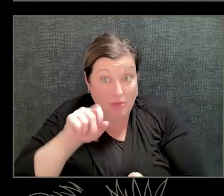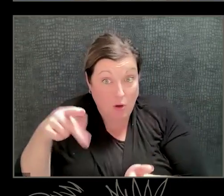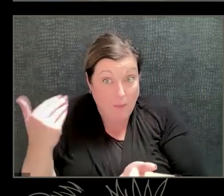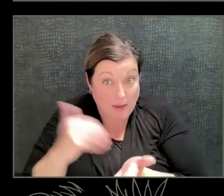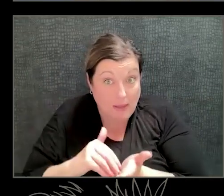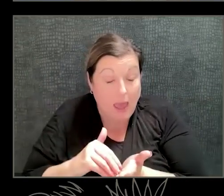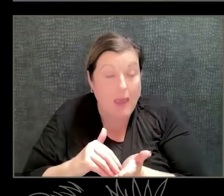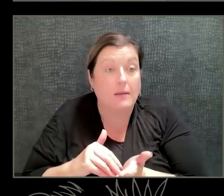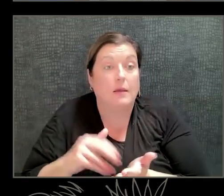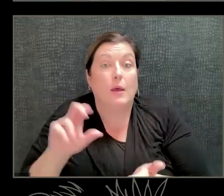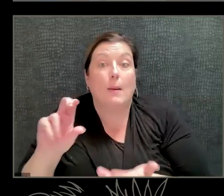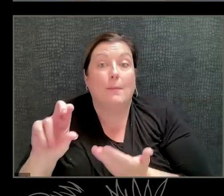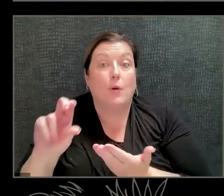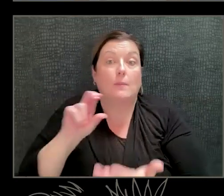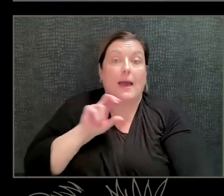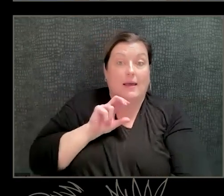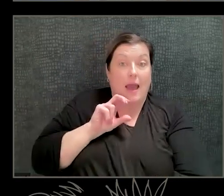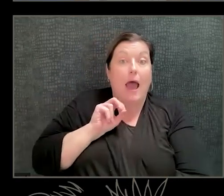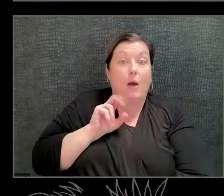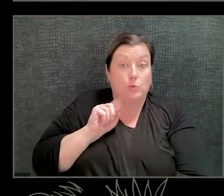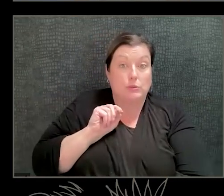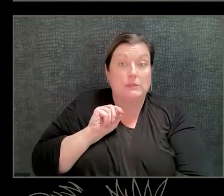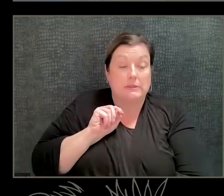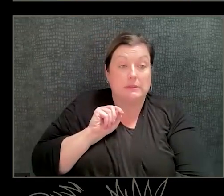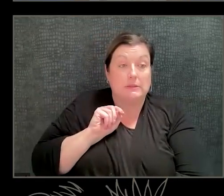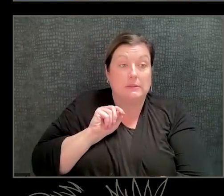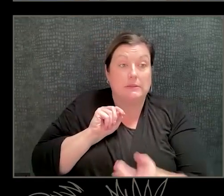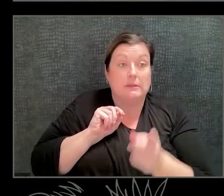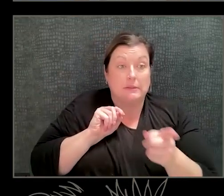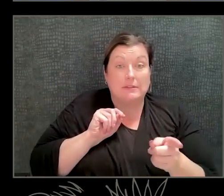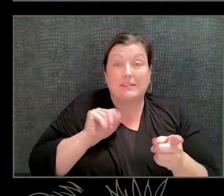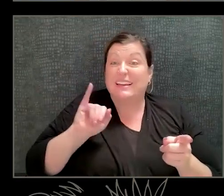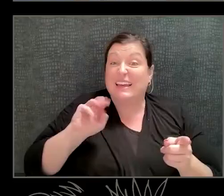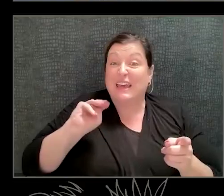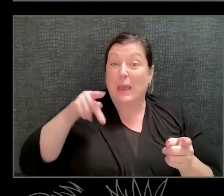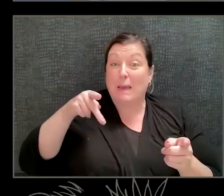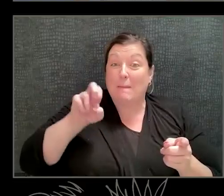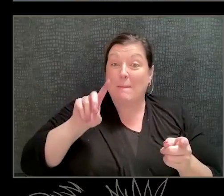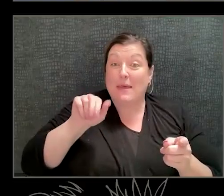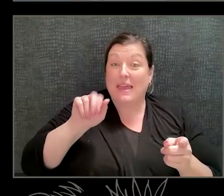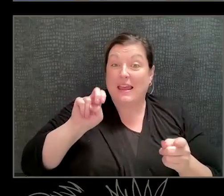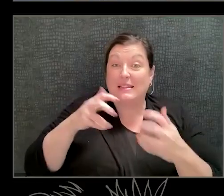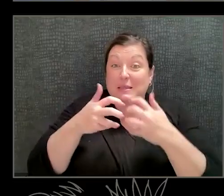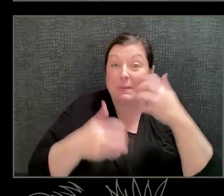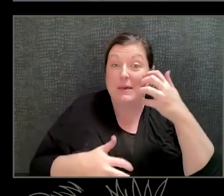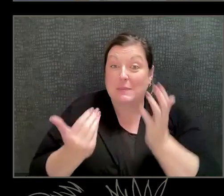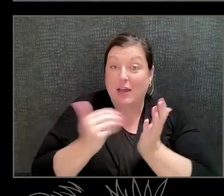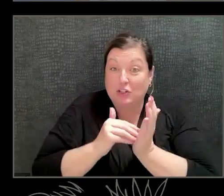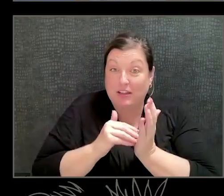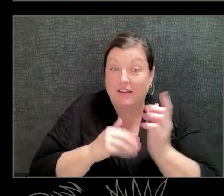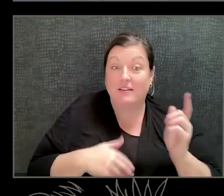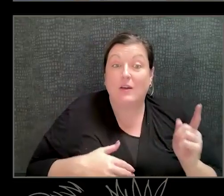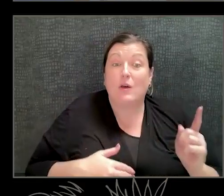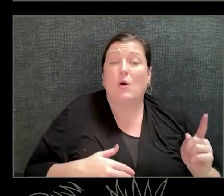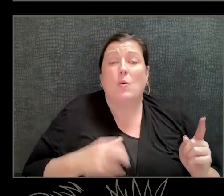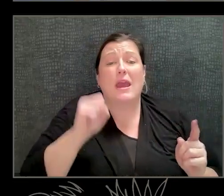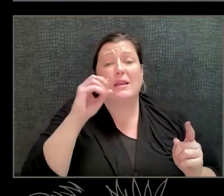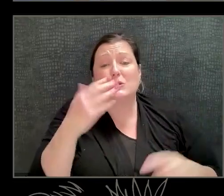pull it back out. It's the impedance mismatch again, right? We had it so good in the SPA